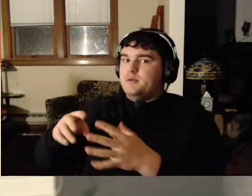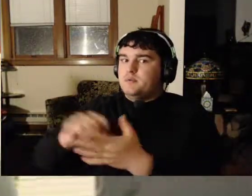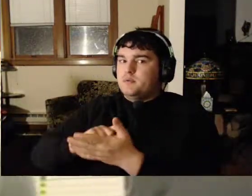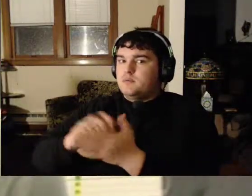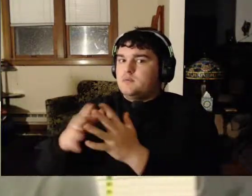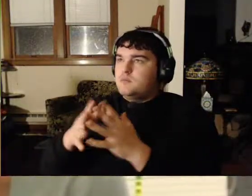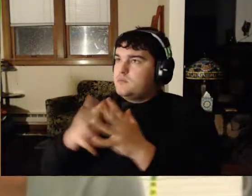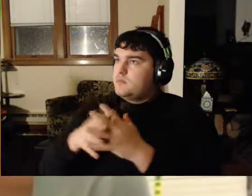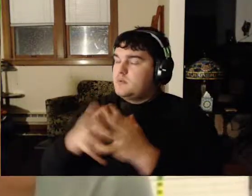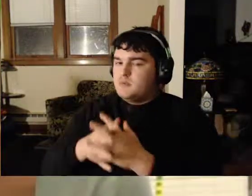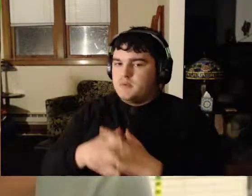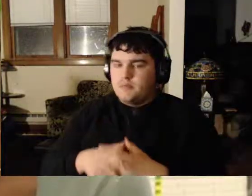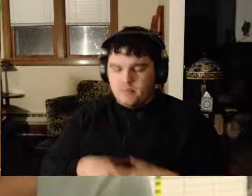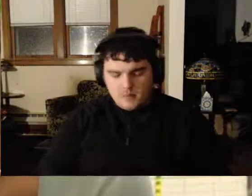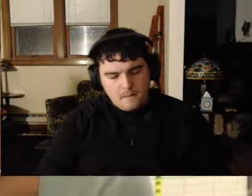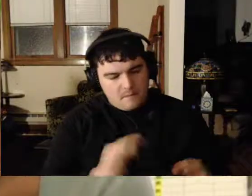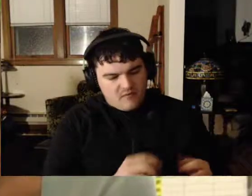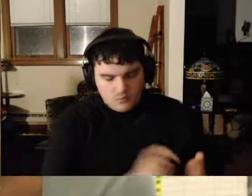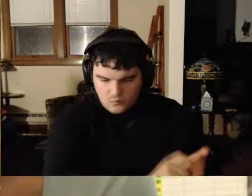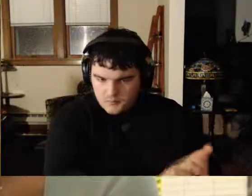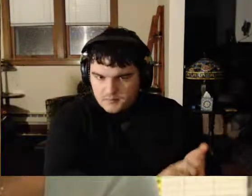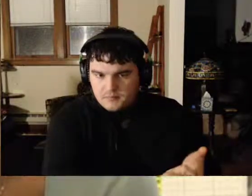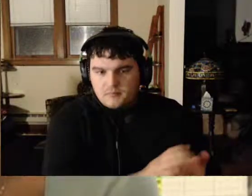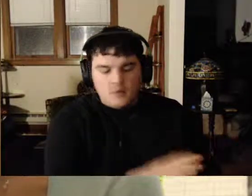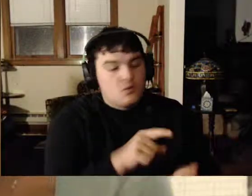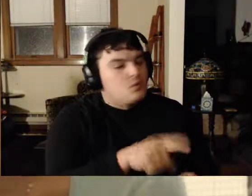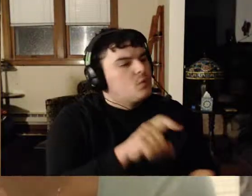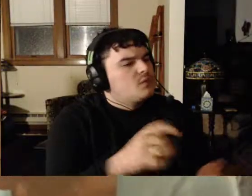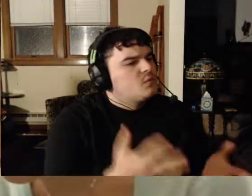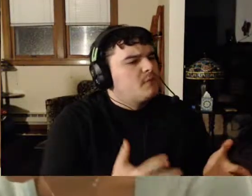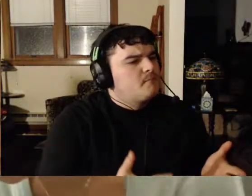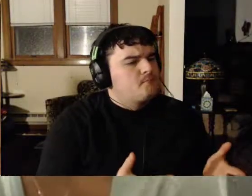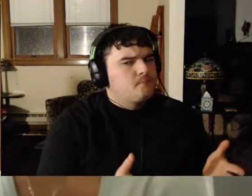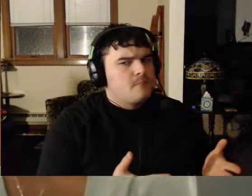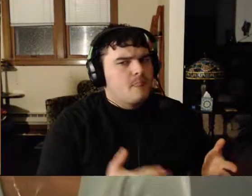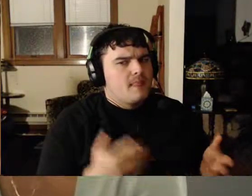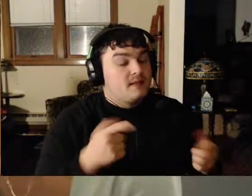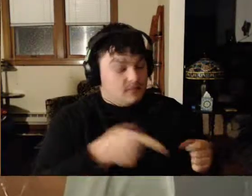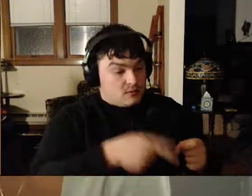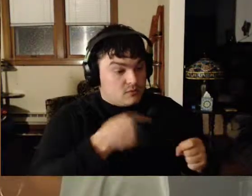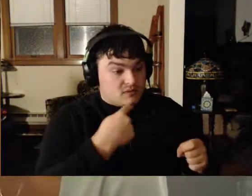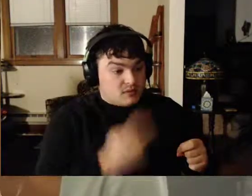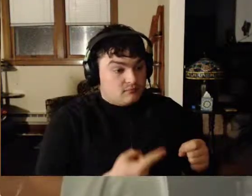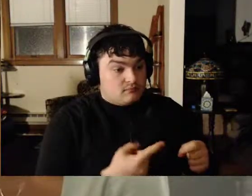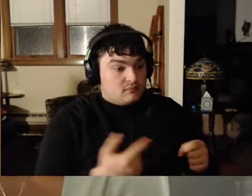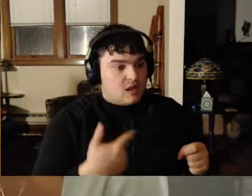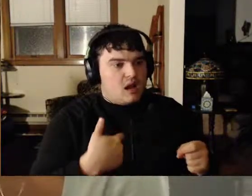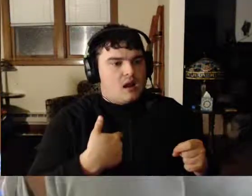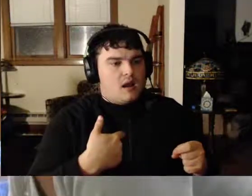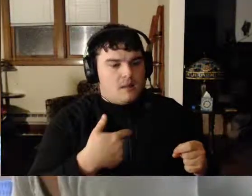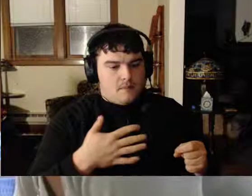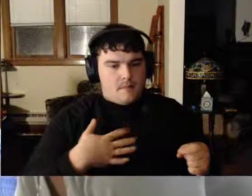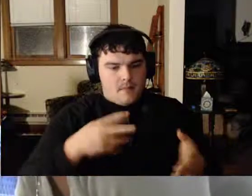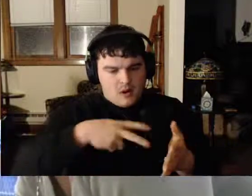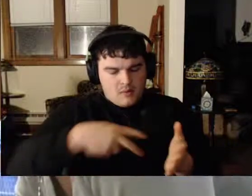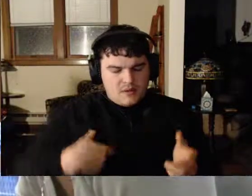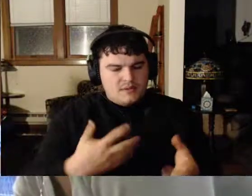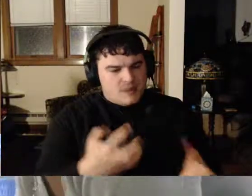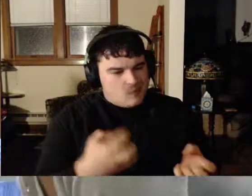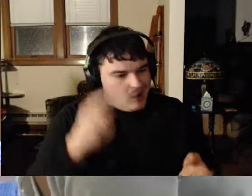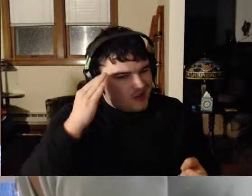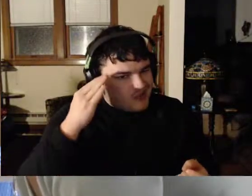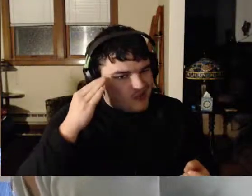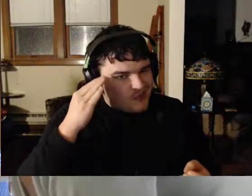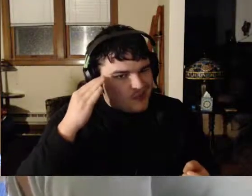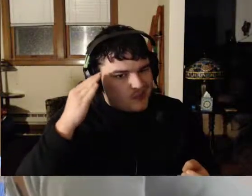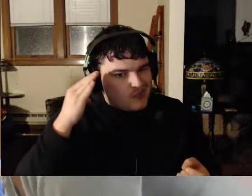question? Know some facts about me. Is that what you said there? I want my reader to know facts about